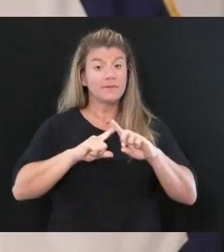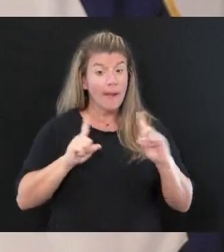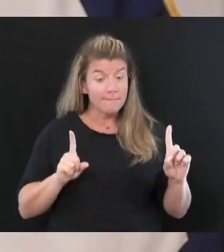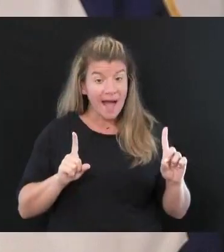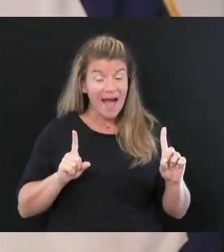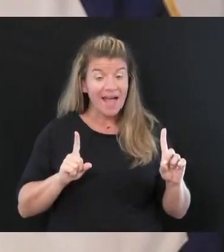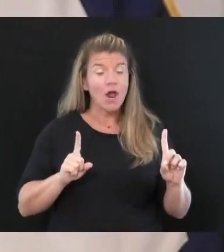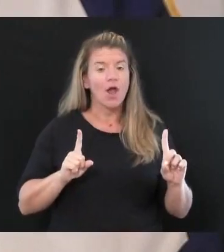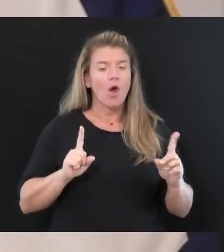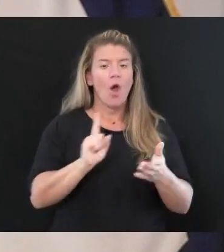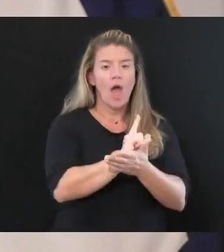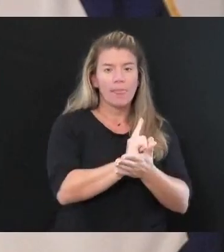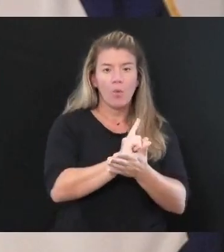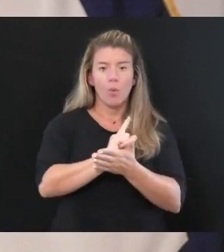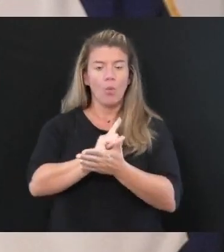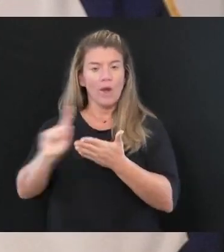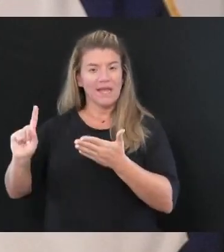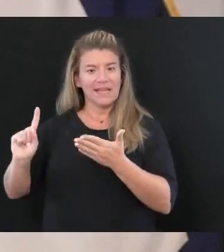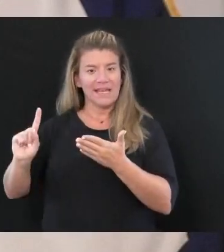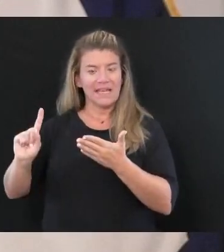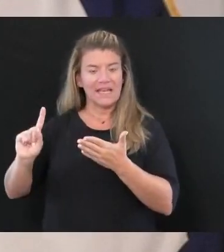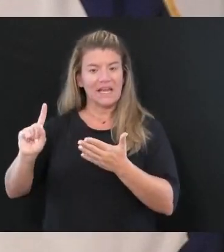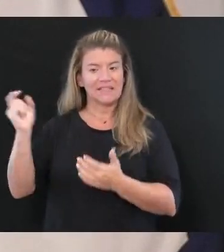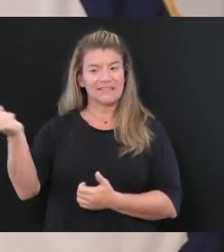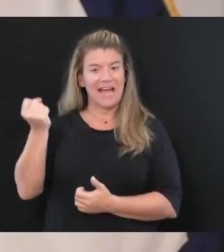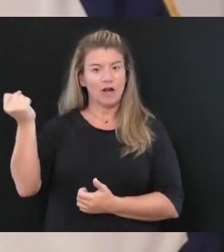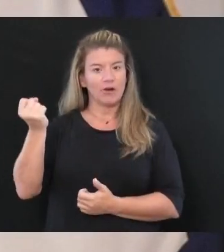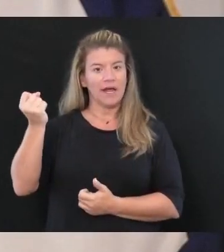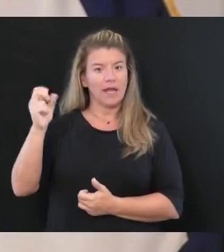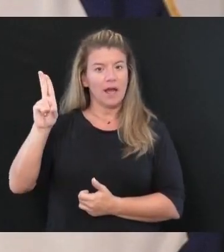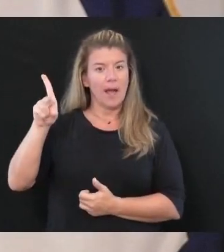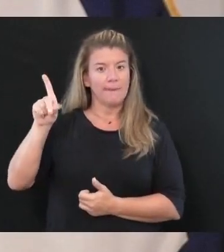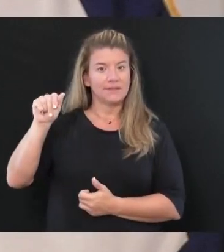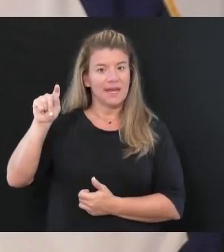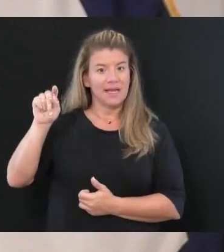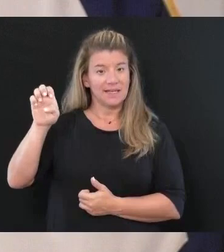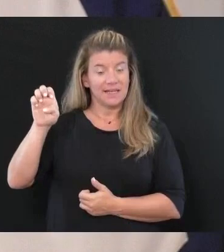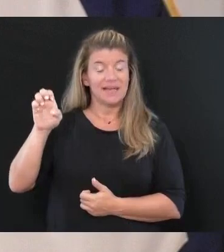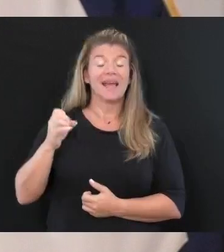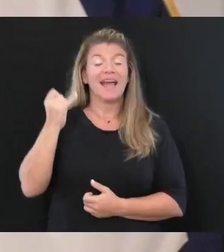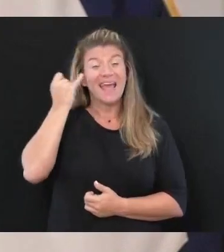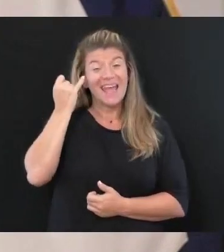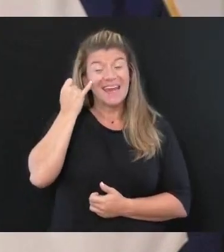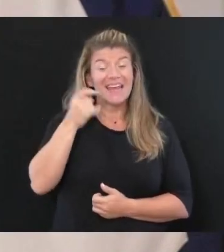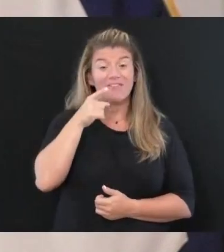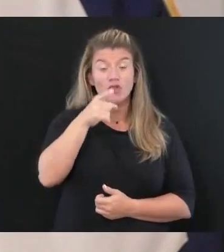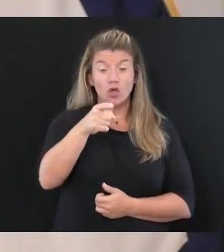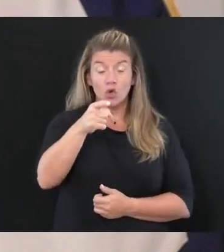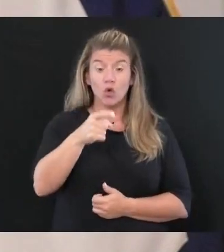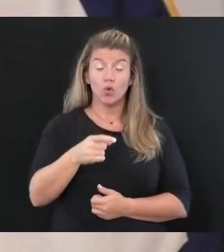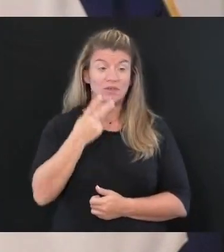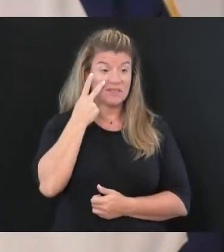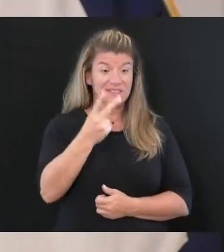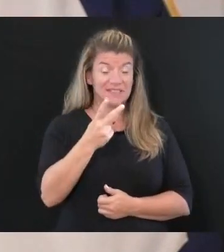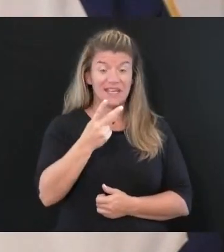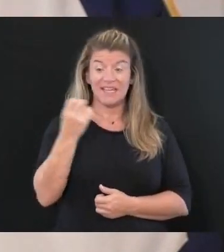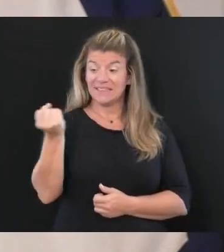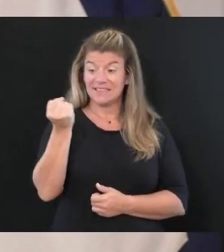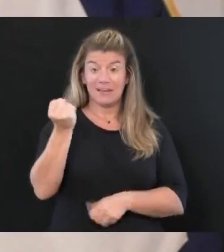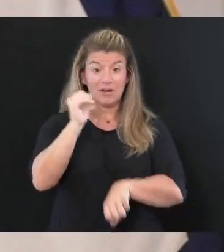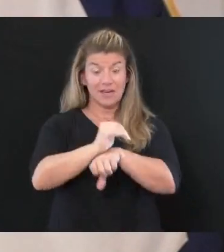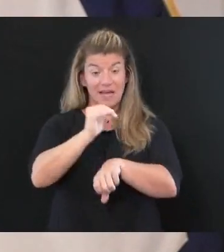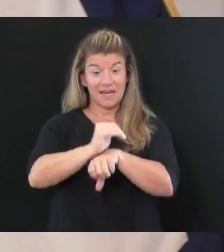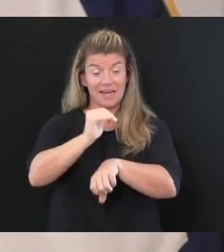a weekly update, and if you enter the week on Saturday